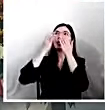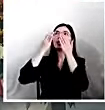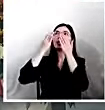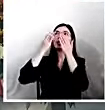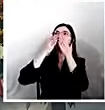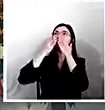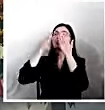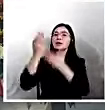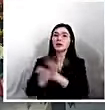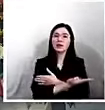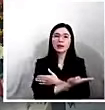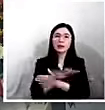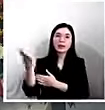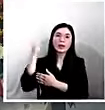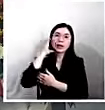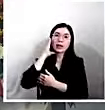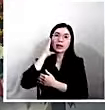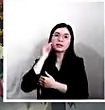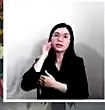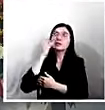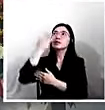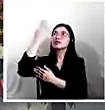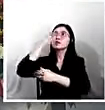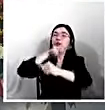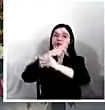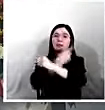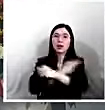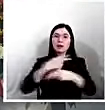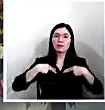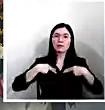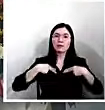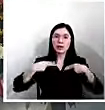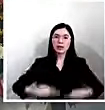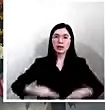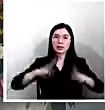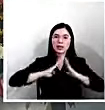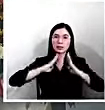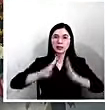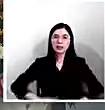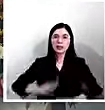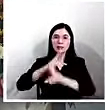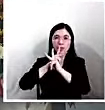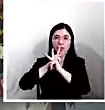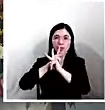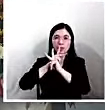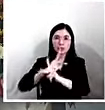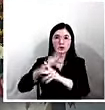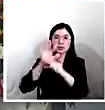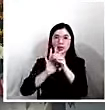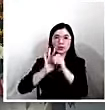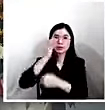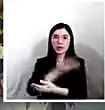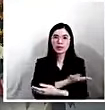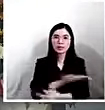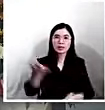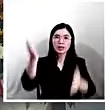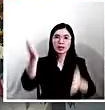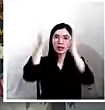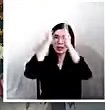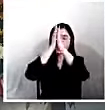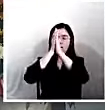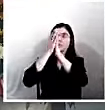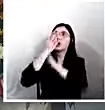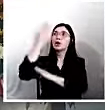may experience by your power help in body and protection in soul, as they invoke your most